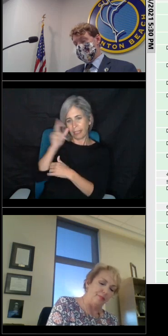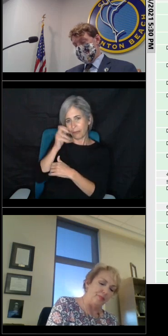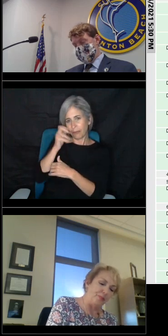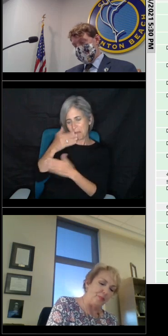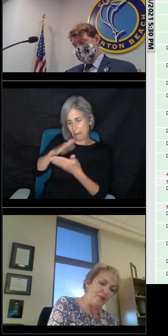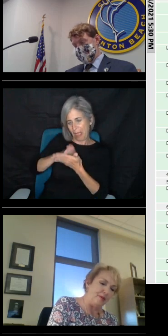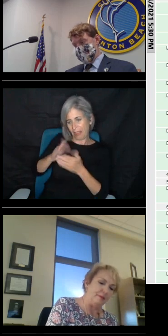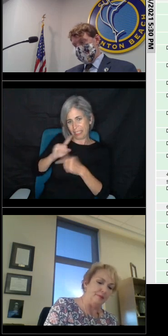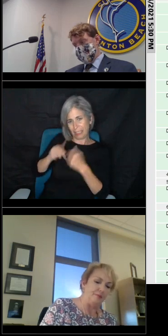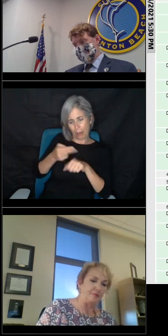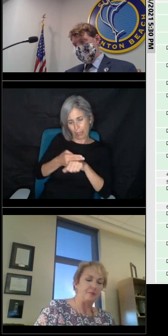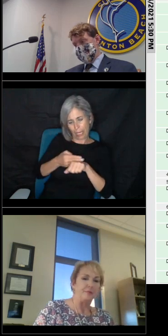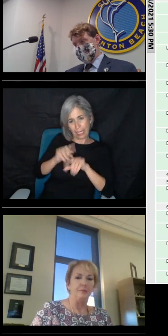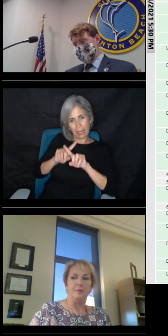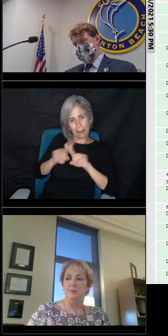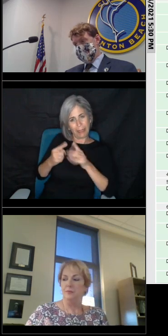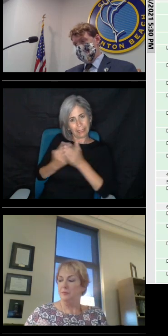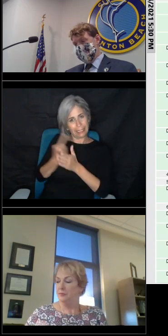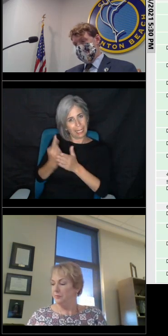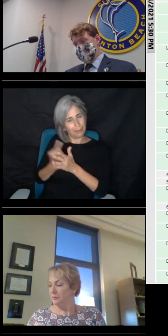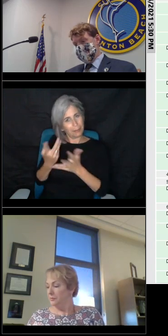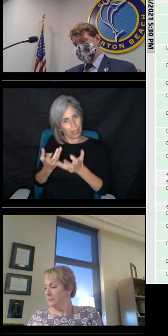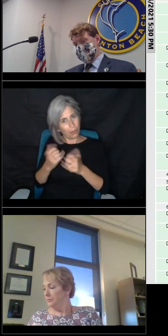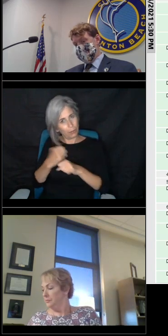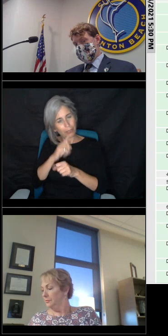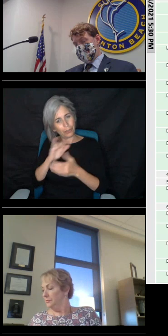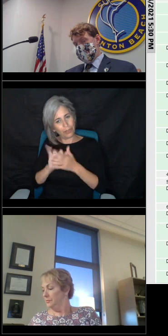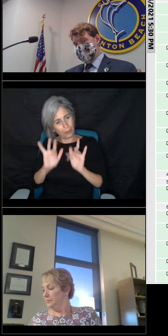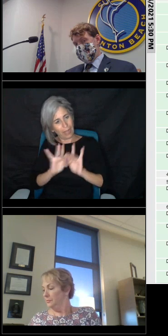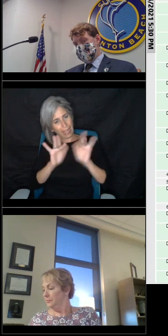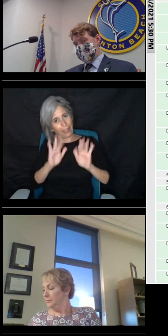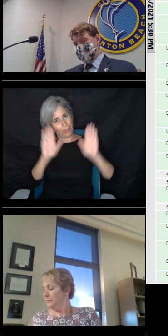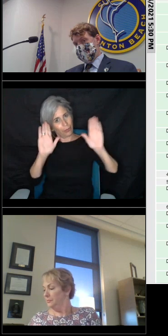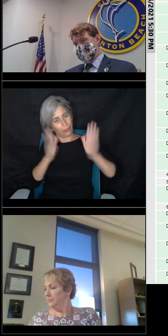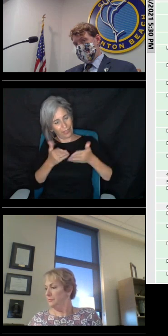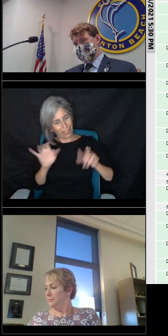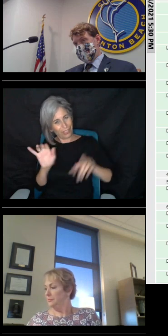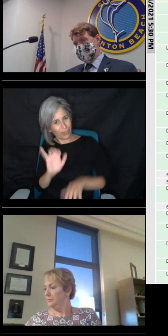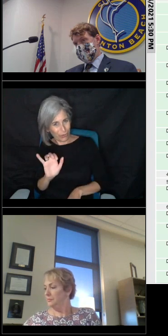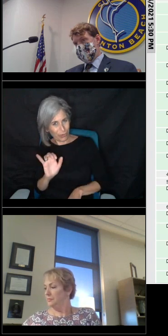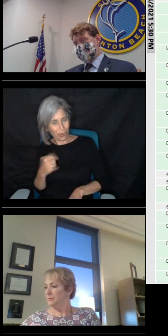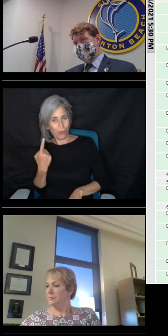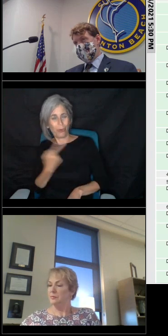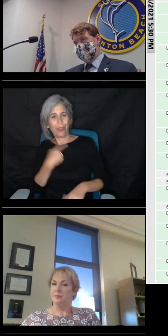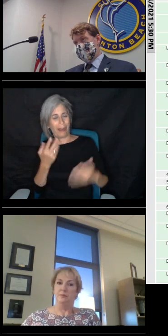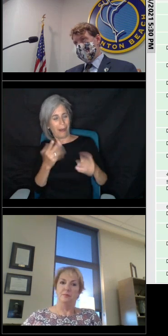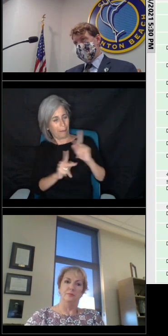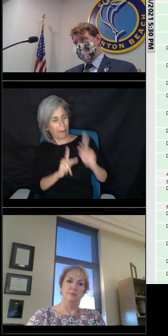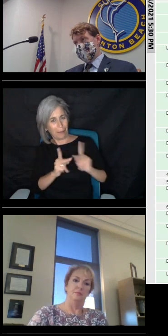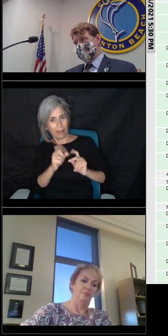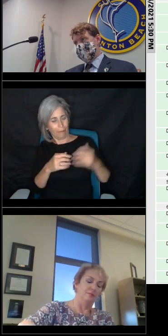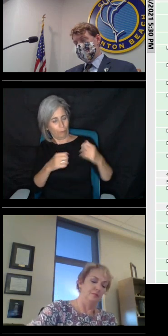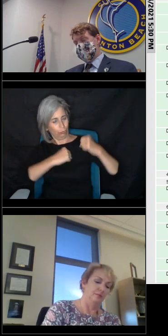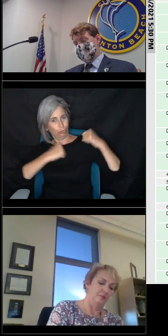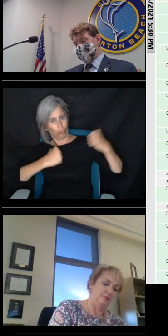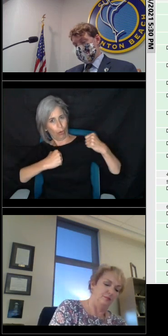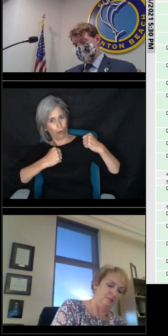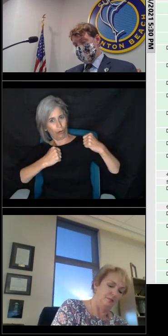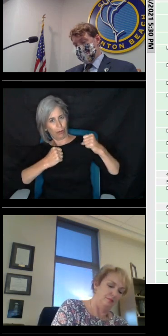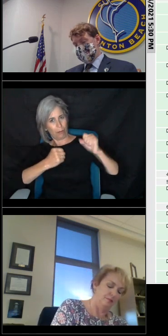about Haiti, but sometimes, I always want to make sure we highlight the great things. So we are people of just strong